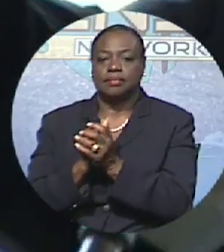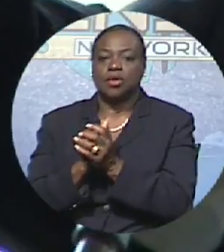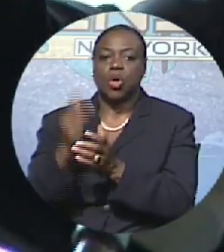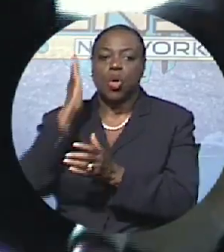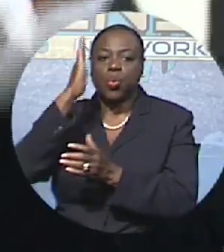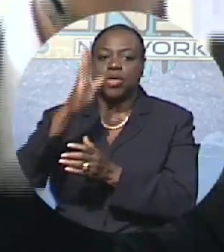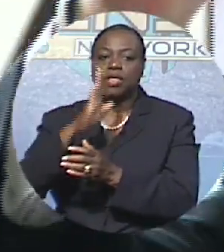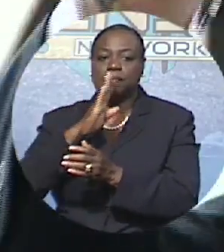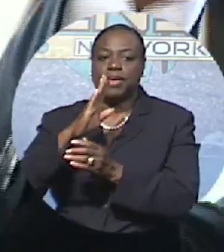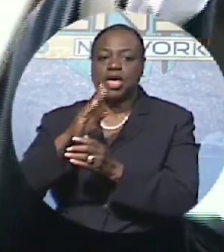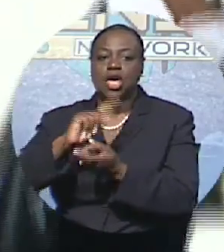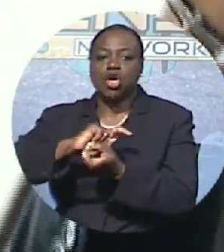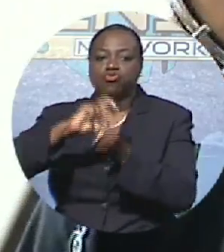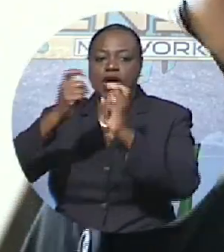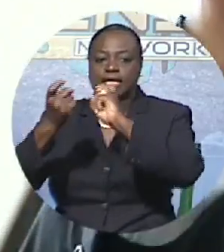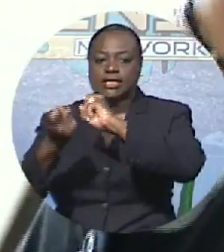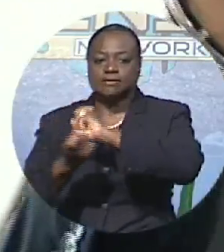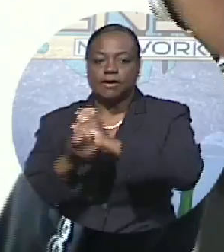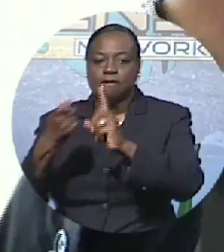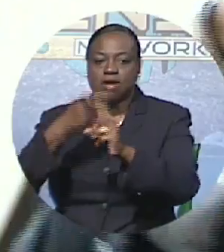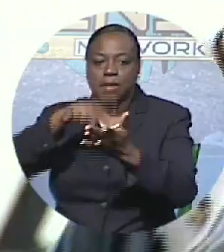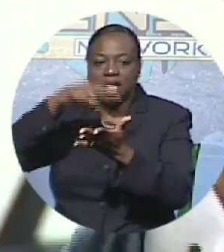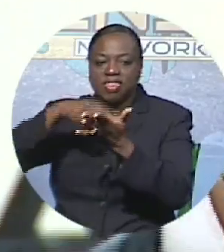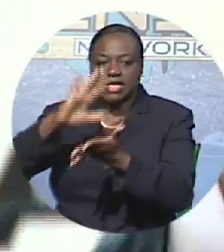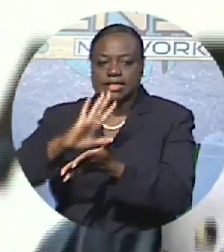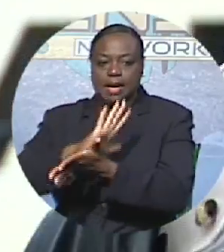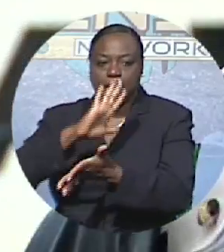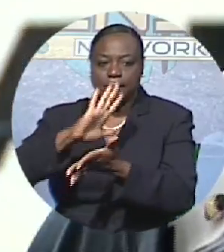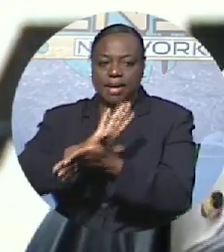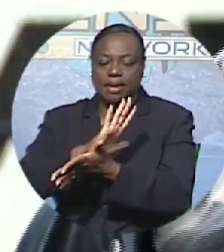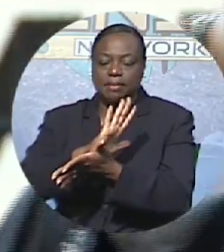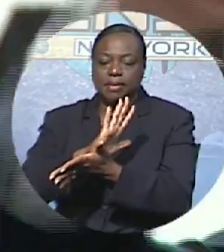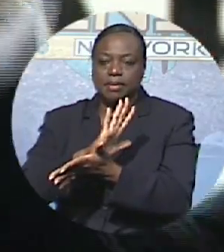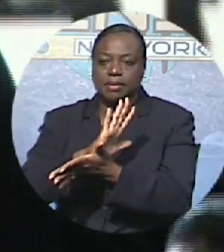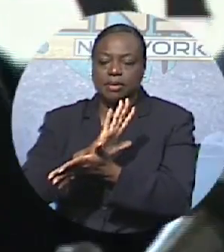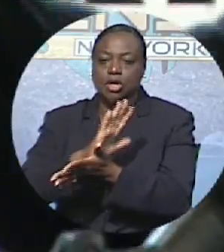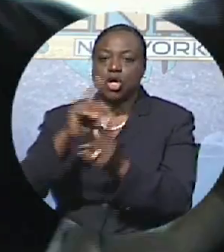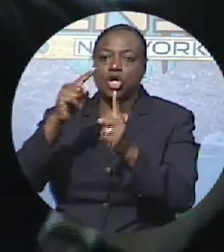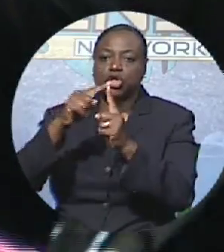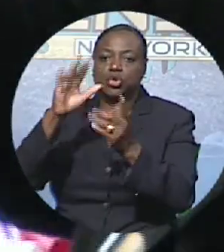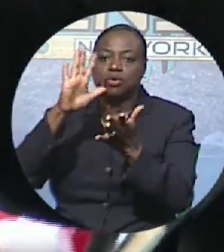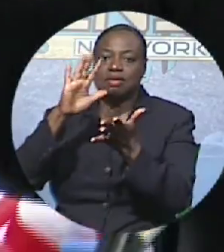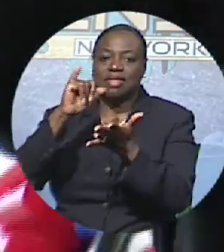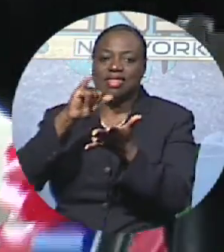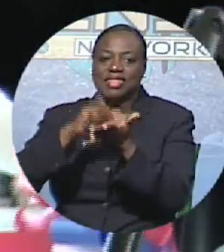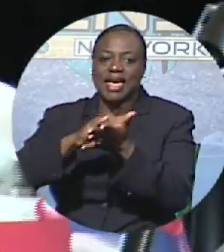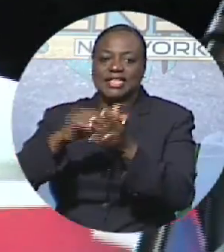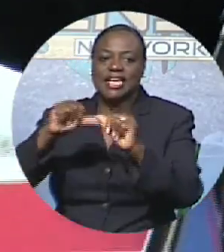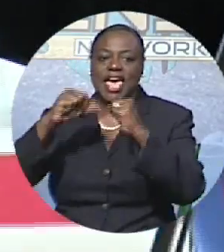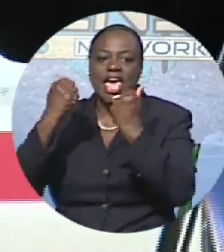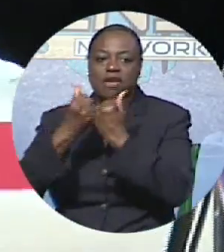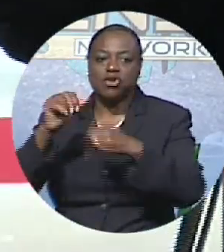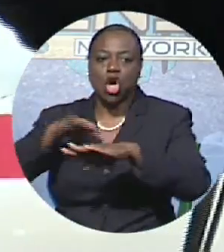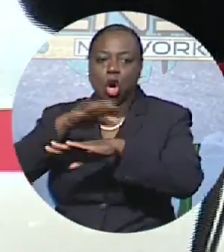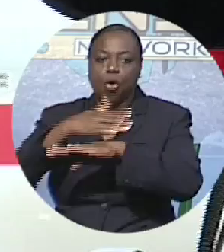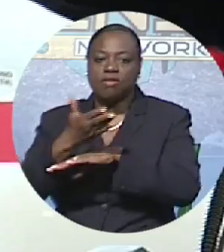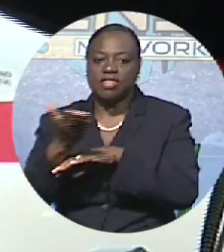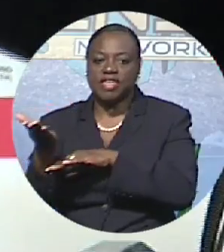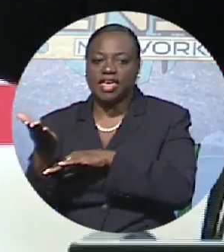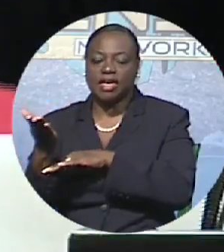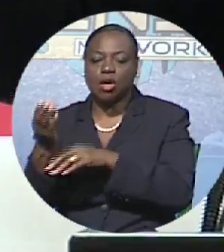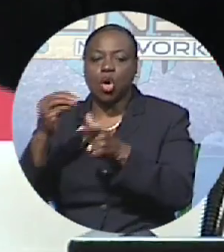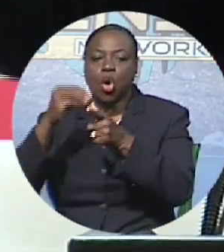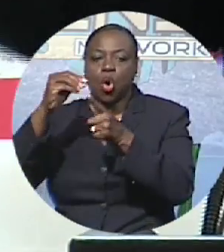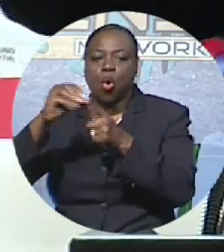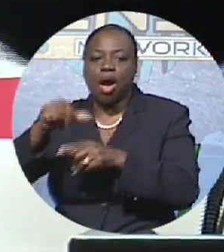will be transformed from this piece of paper to that site over there, or